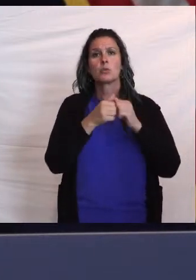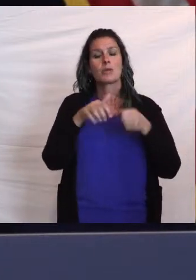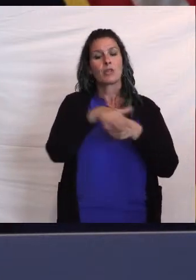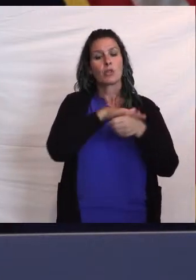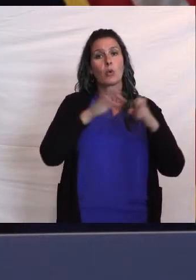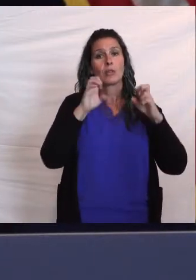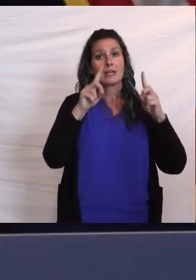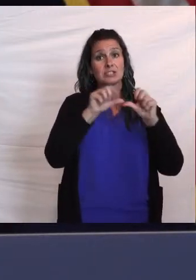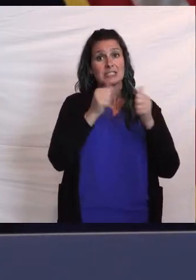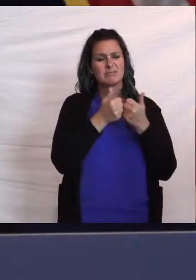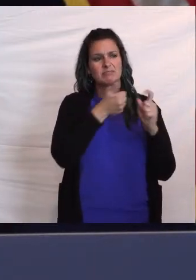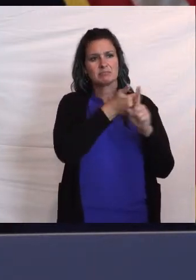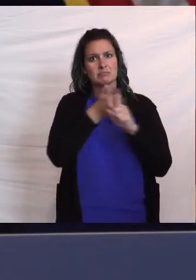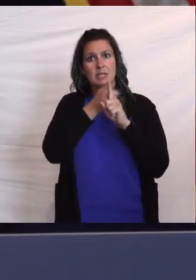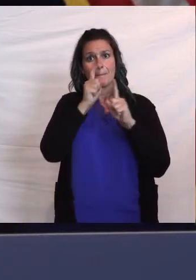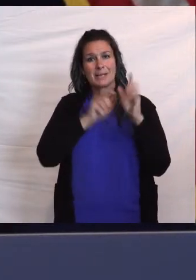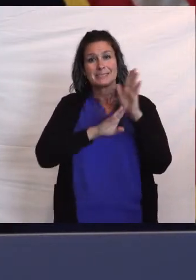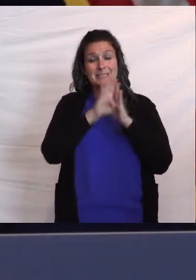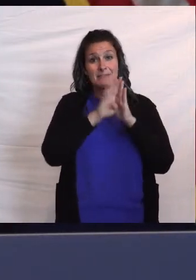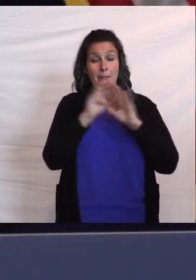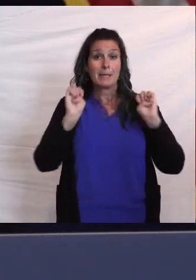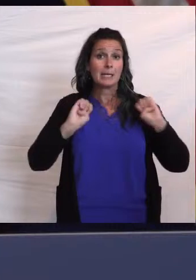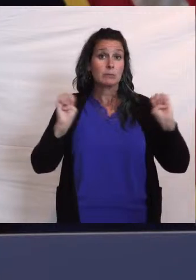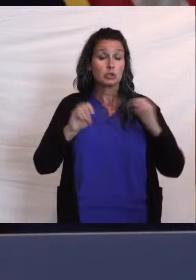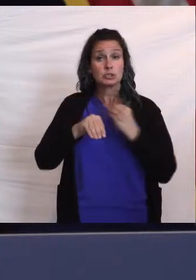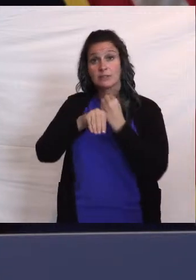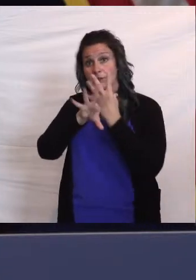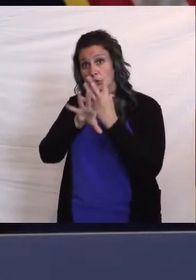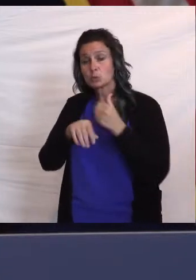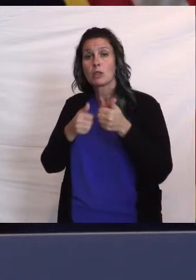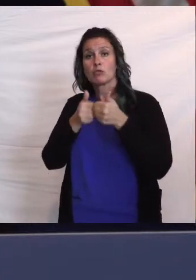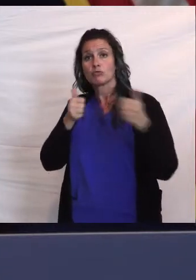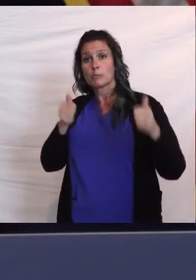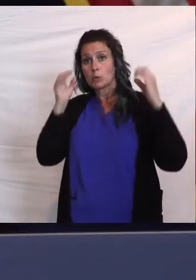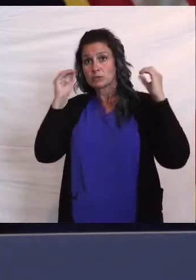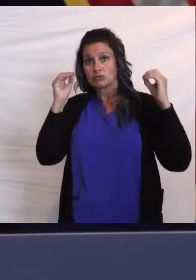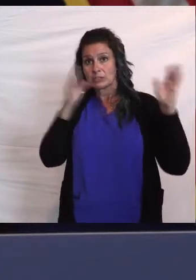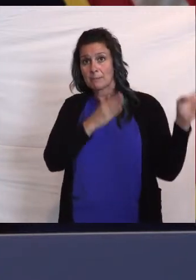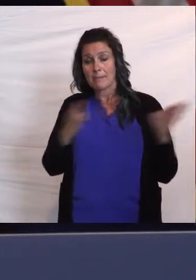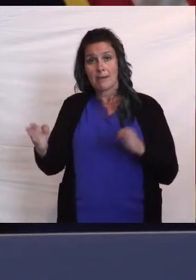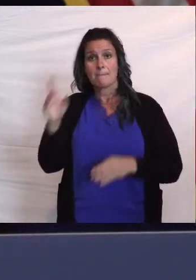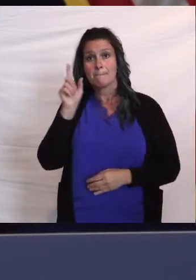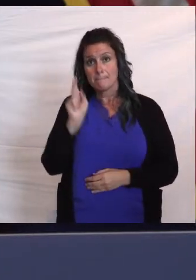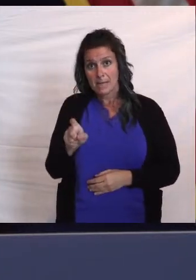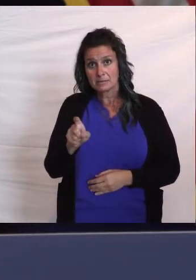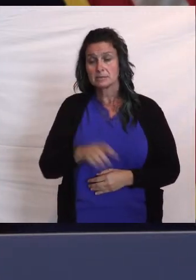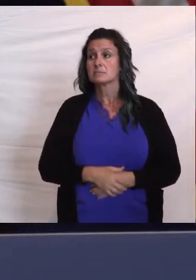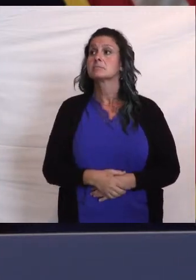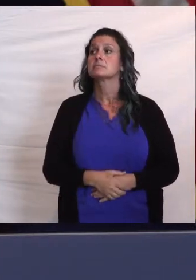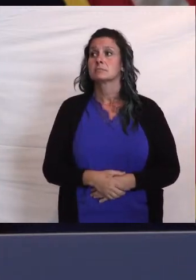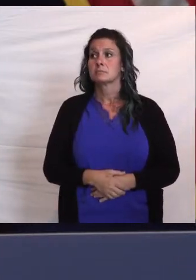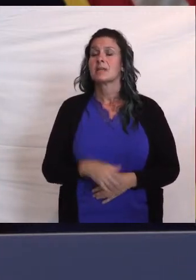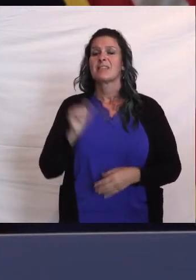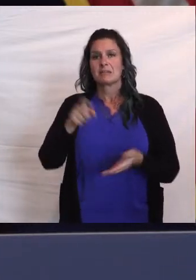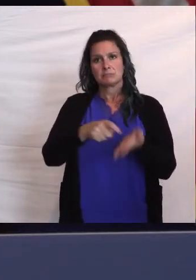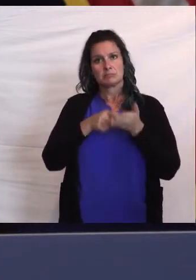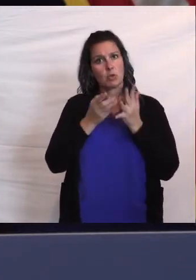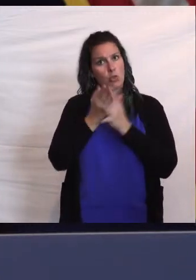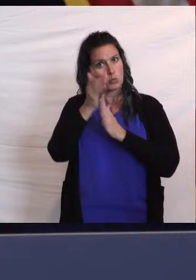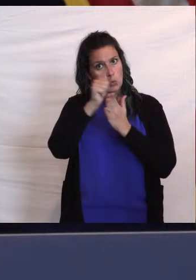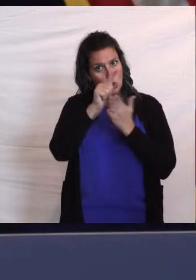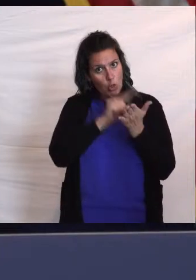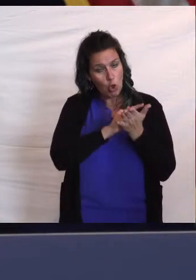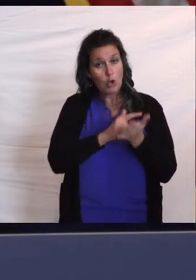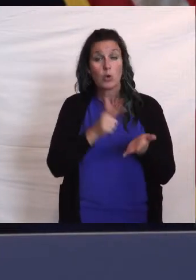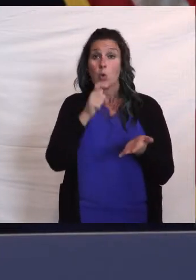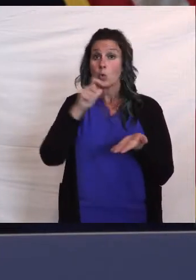agencies to develop emergency virtual or remote instruction plans as required by legislation